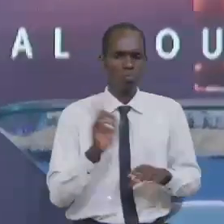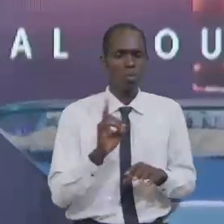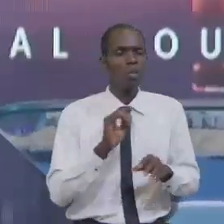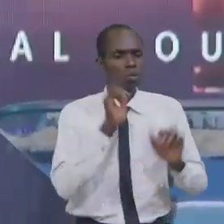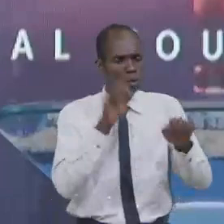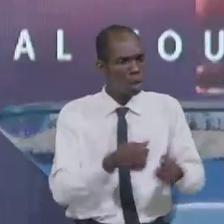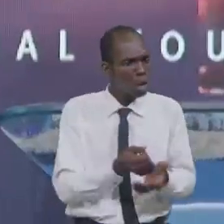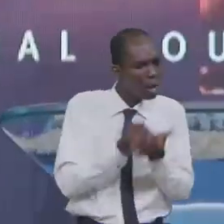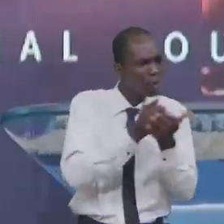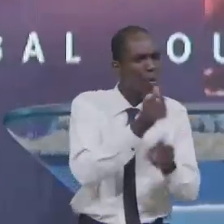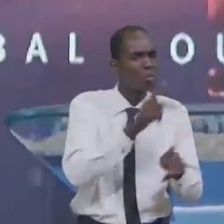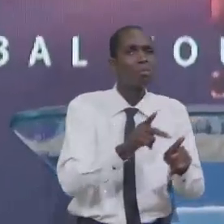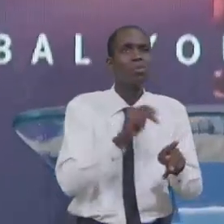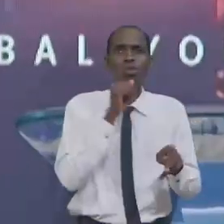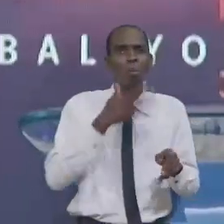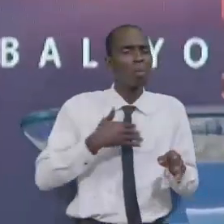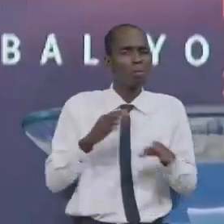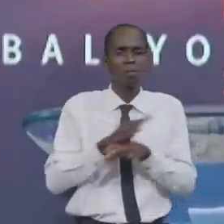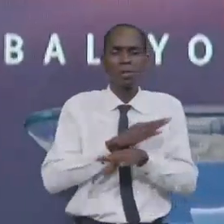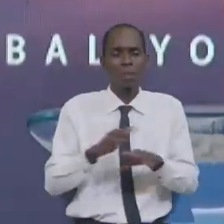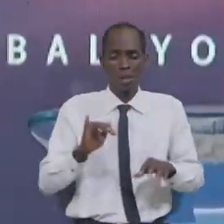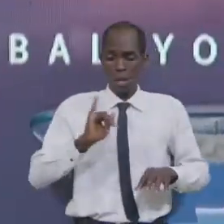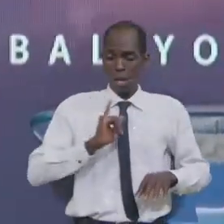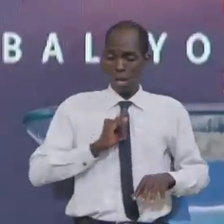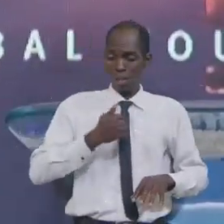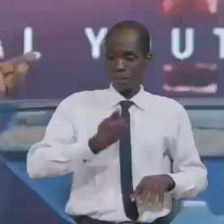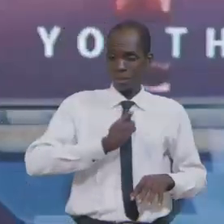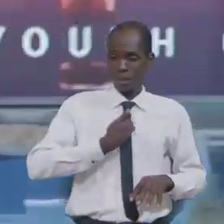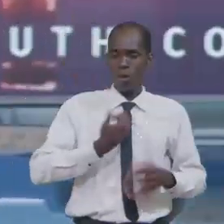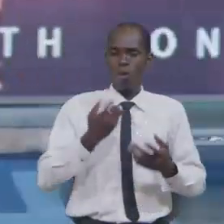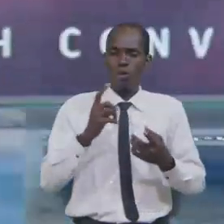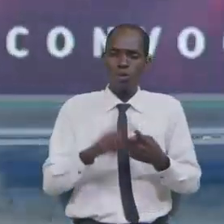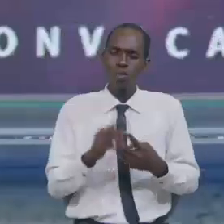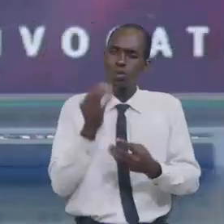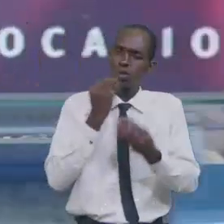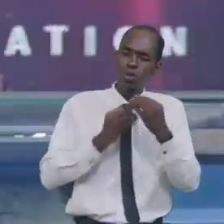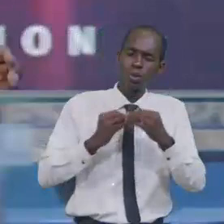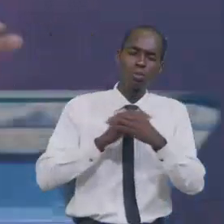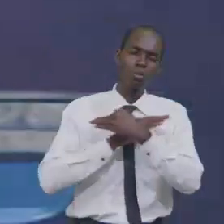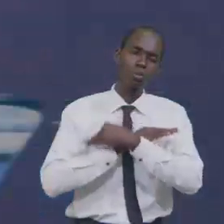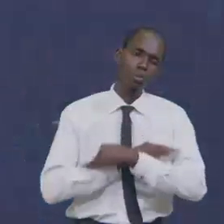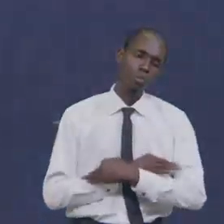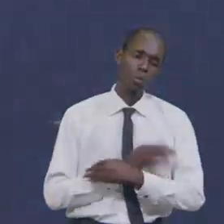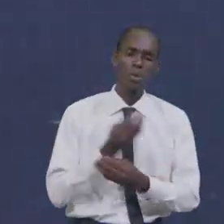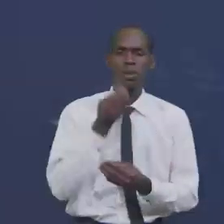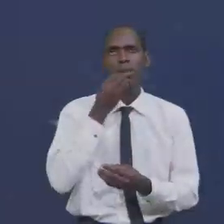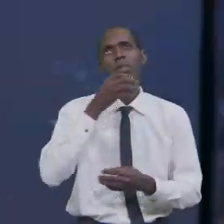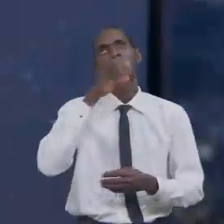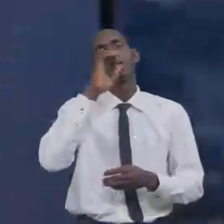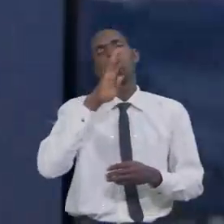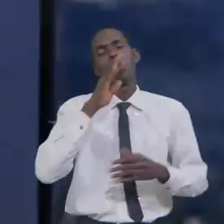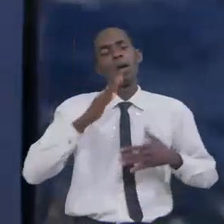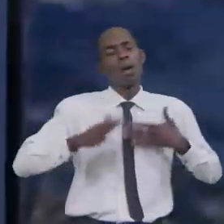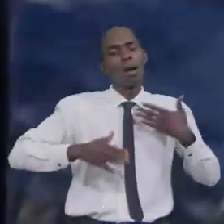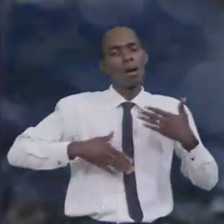me. I myself, I want to take my ease and eat and drink and be merry. Now look at